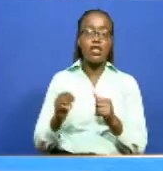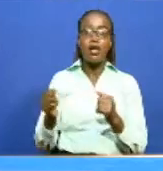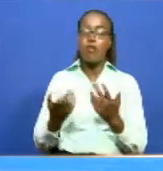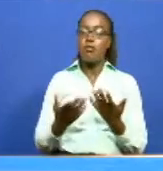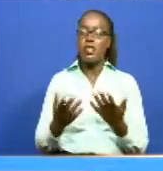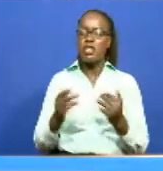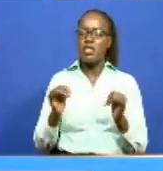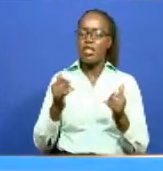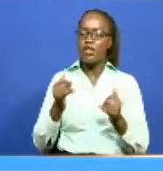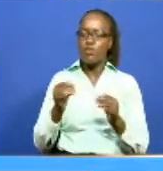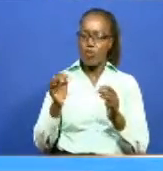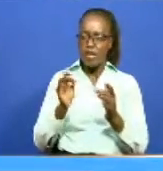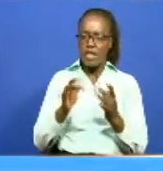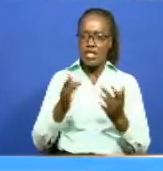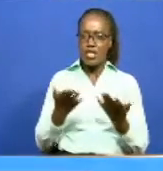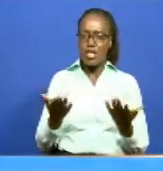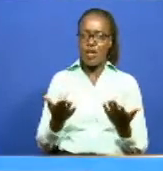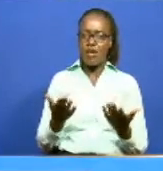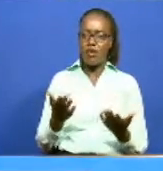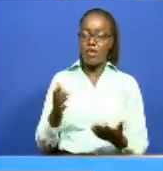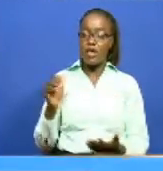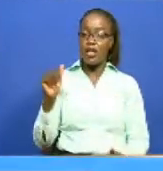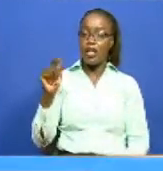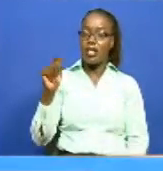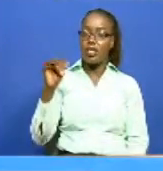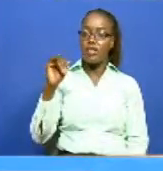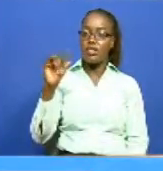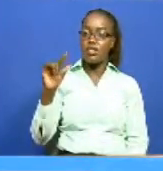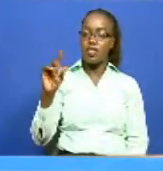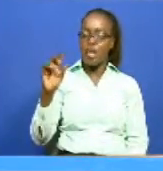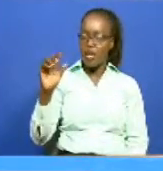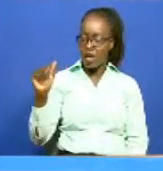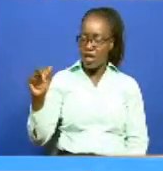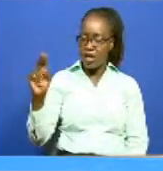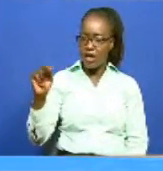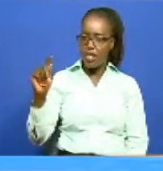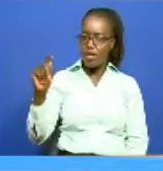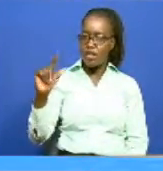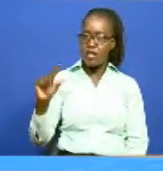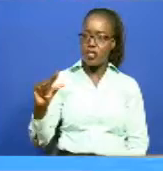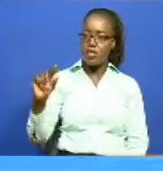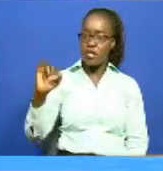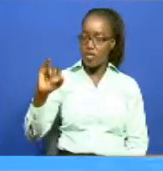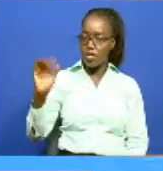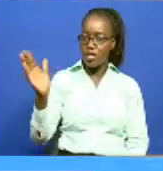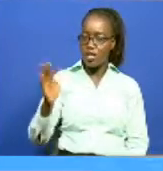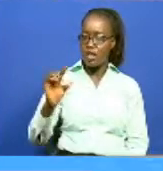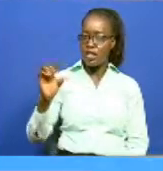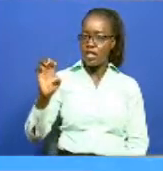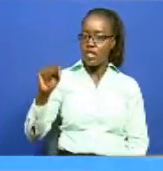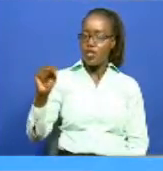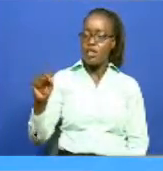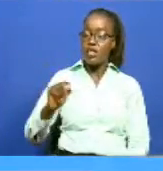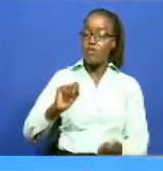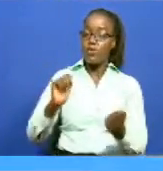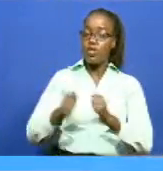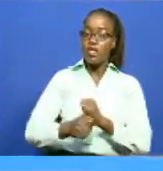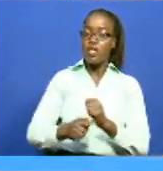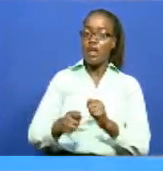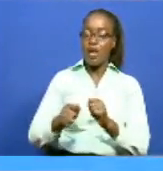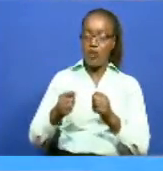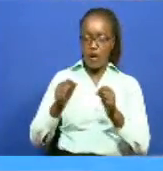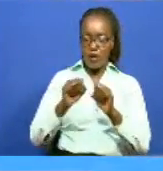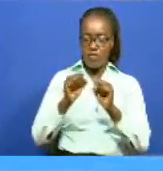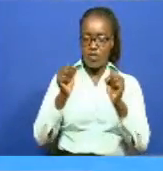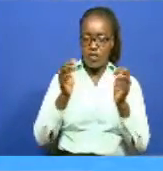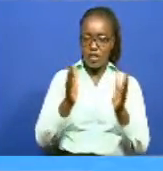We now have antigen tests and antibody tests that are much cheaper, that will perhaps change how our testing strategy has been. So